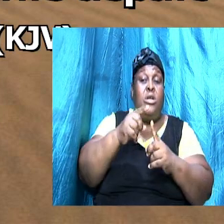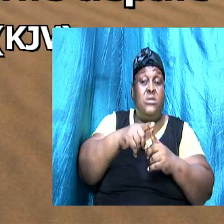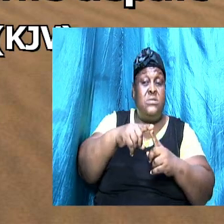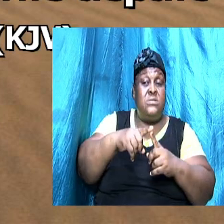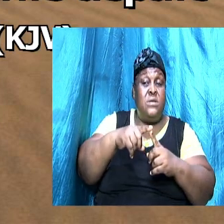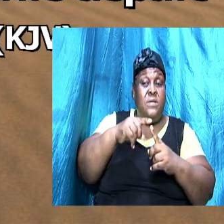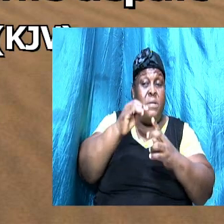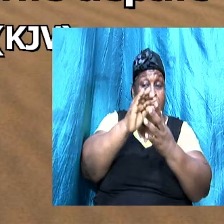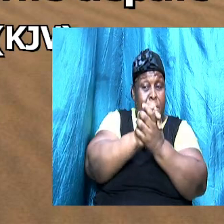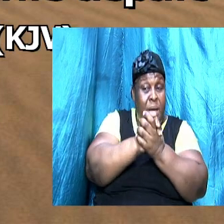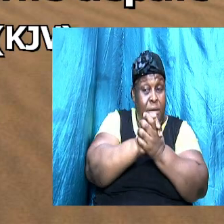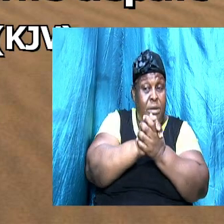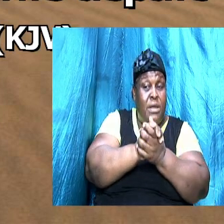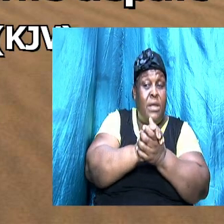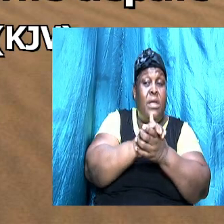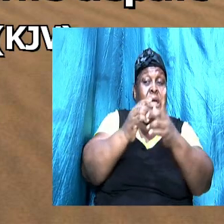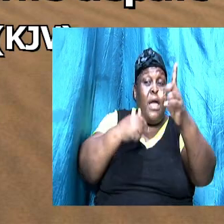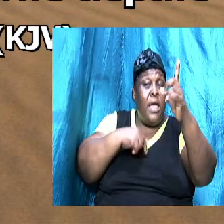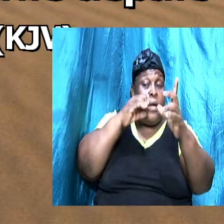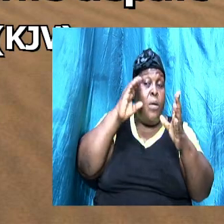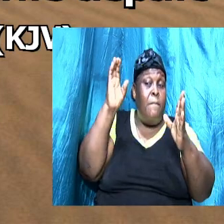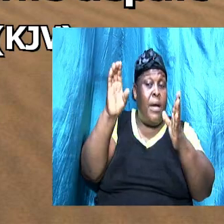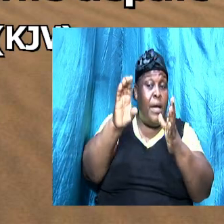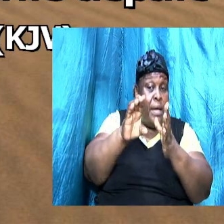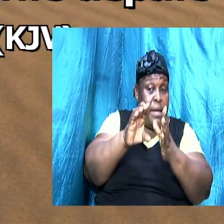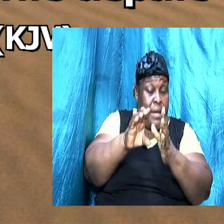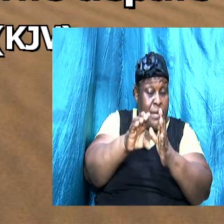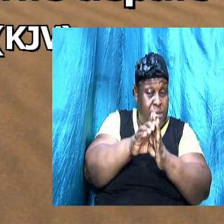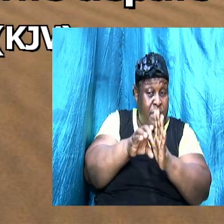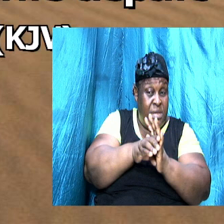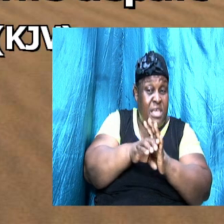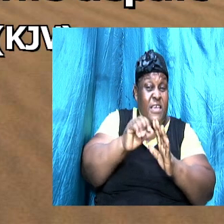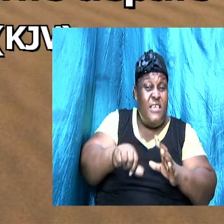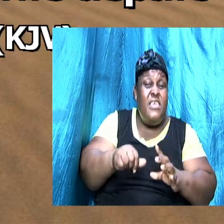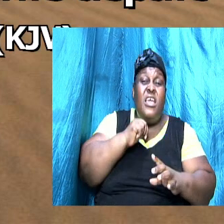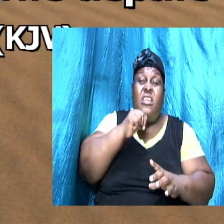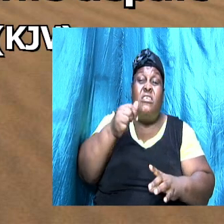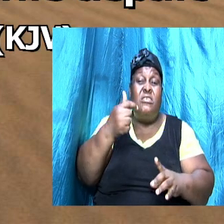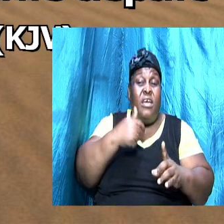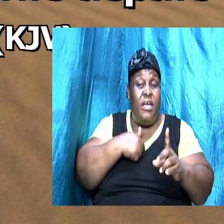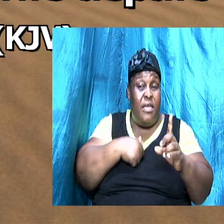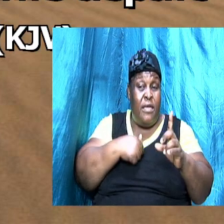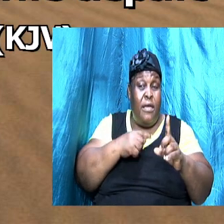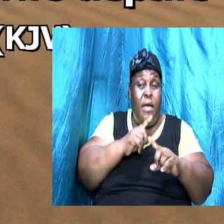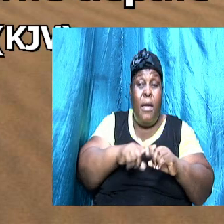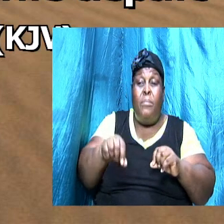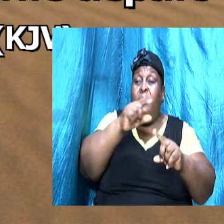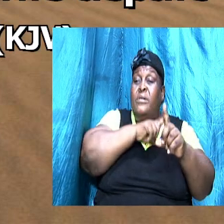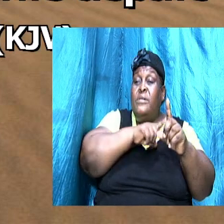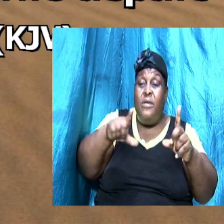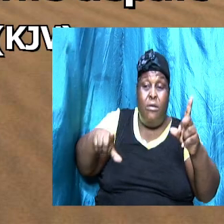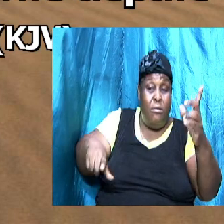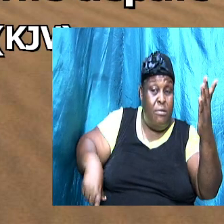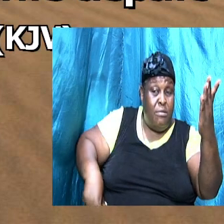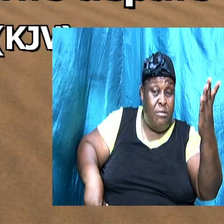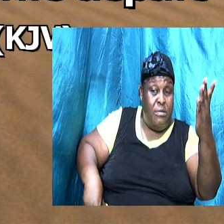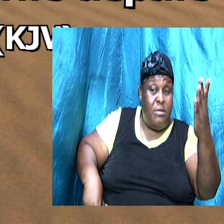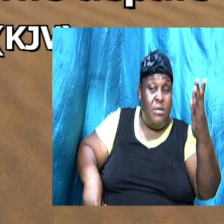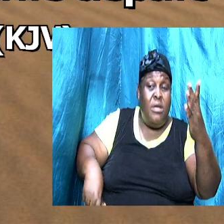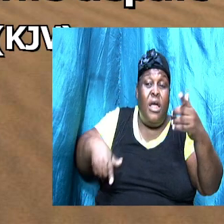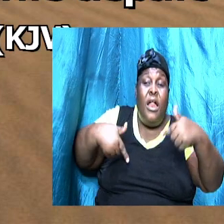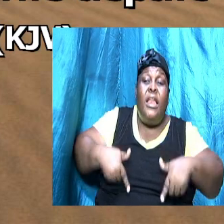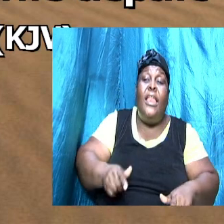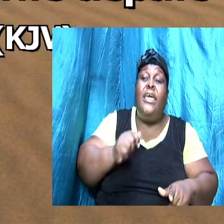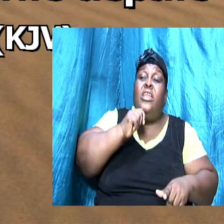the married I command, yet not I, but the Lord,